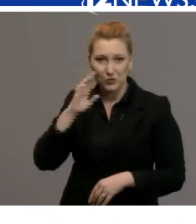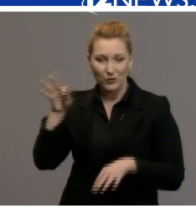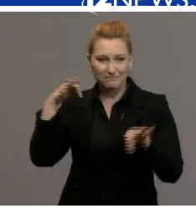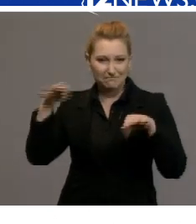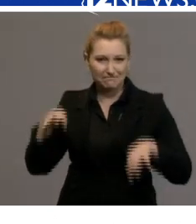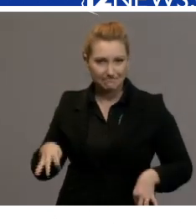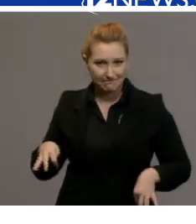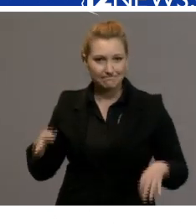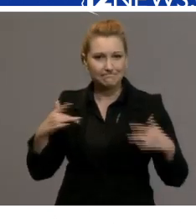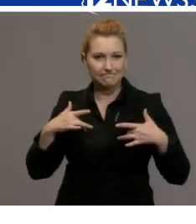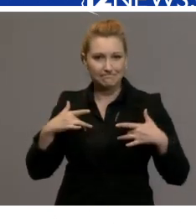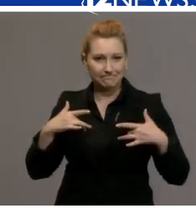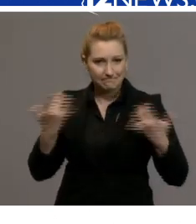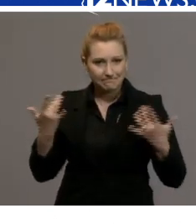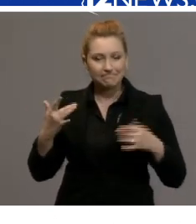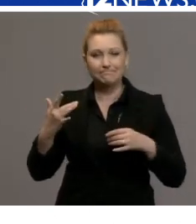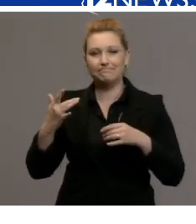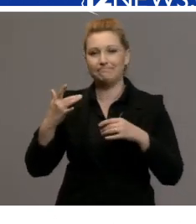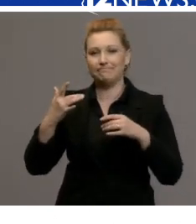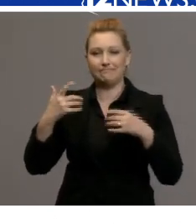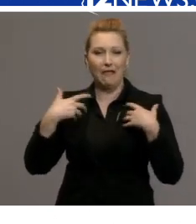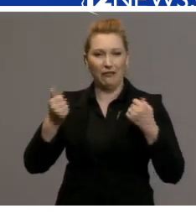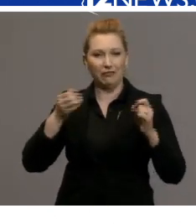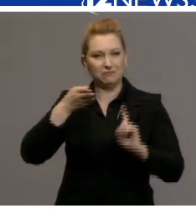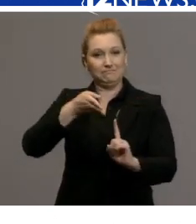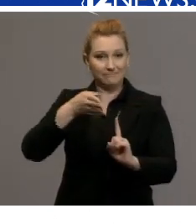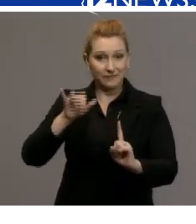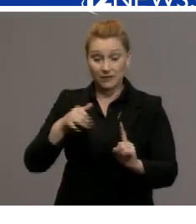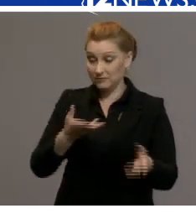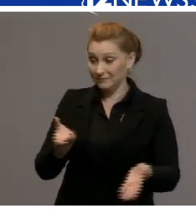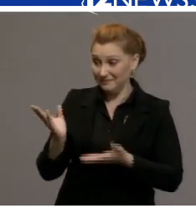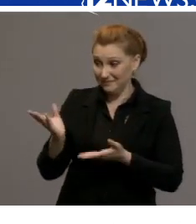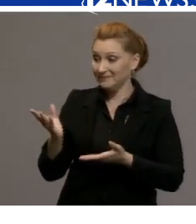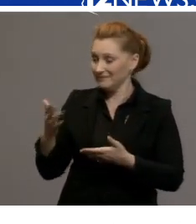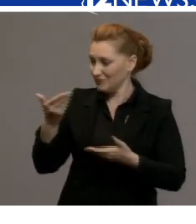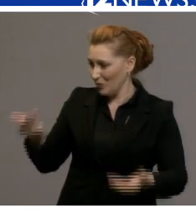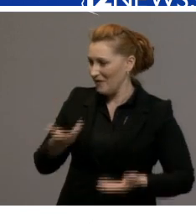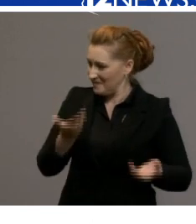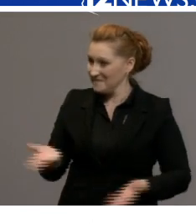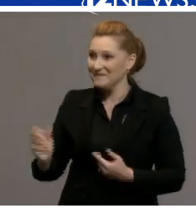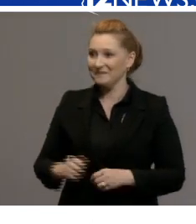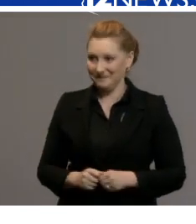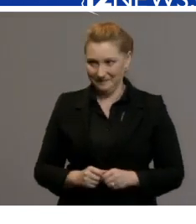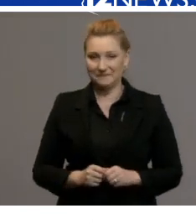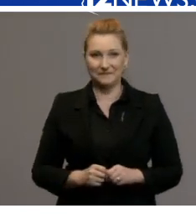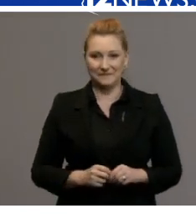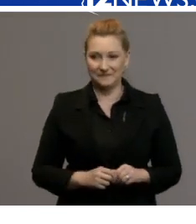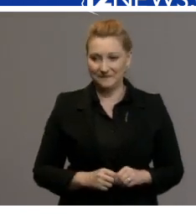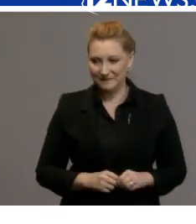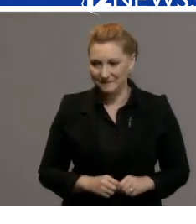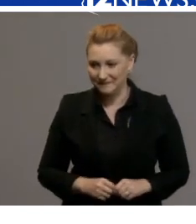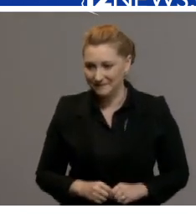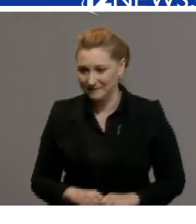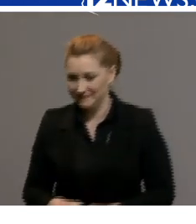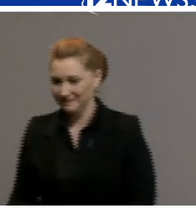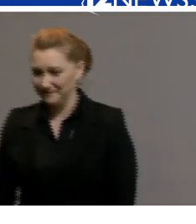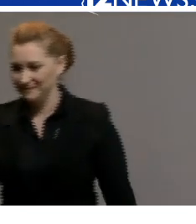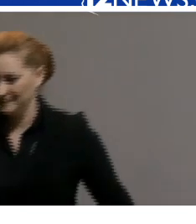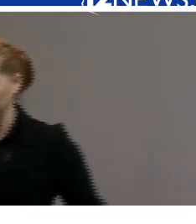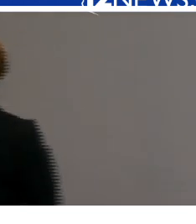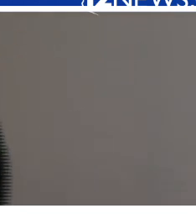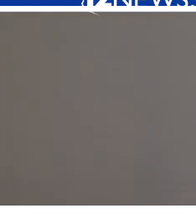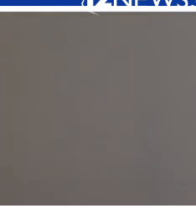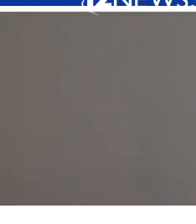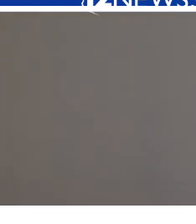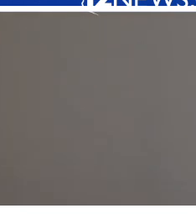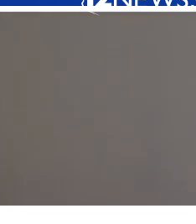those objectives. So, Dr. Christ, welcome and take it away. Thank you, Governor. So we continue to work on